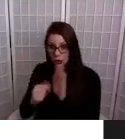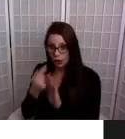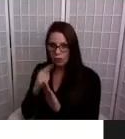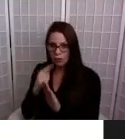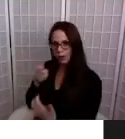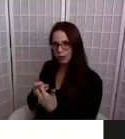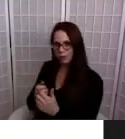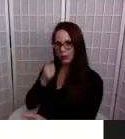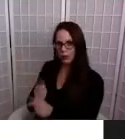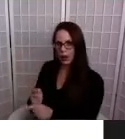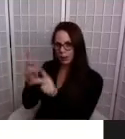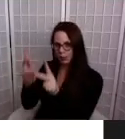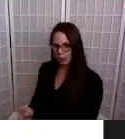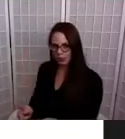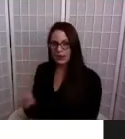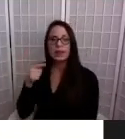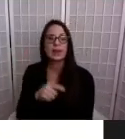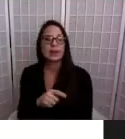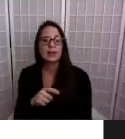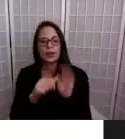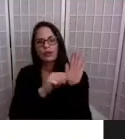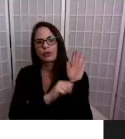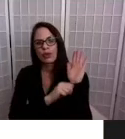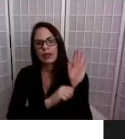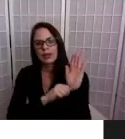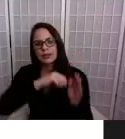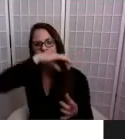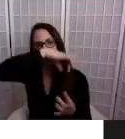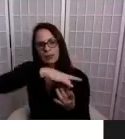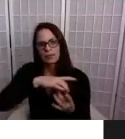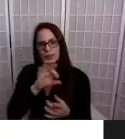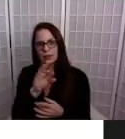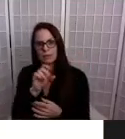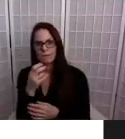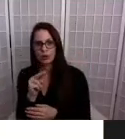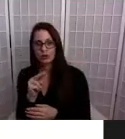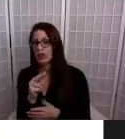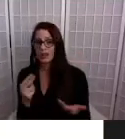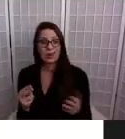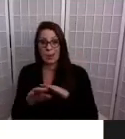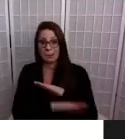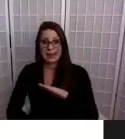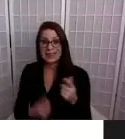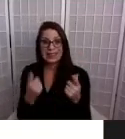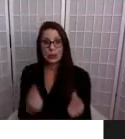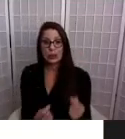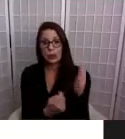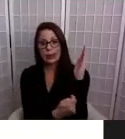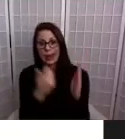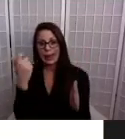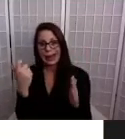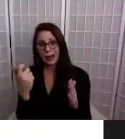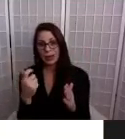Here's a wrist fusion, and you can see we've taken out the wrist basically, and we've locked it in place with a